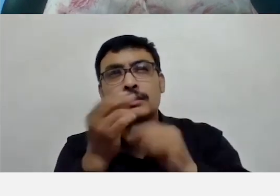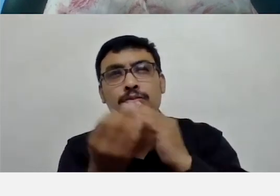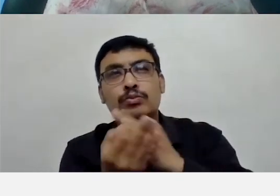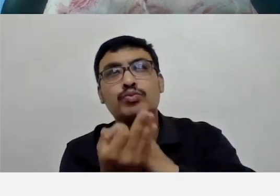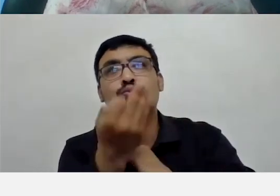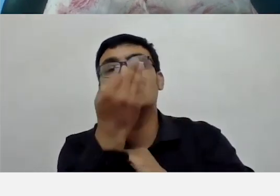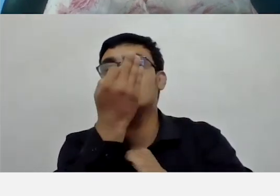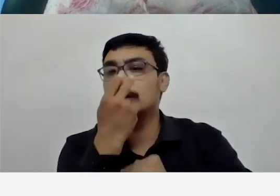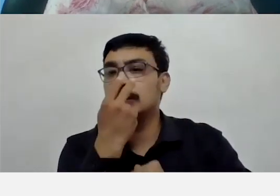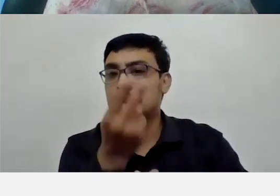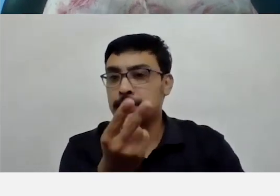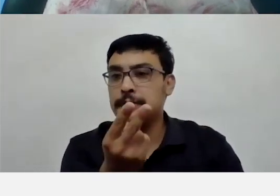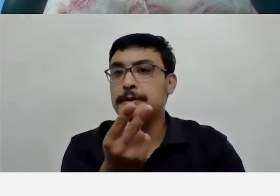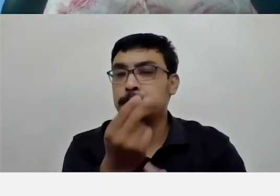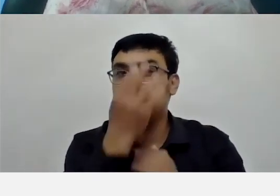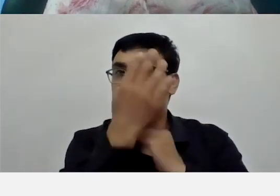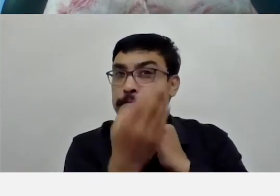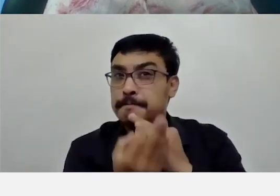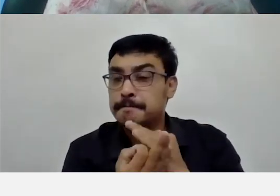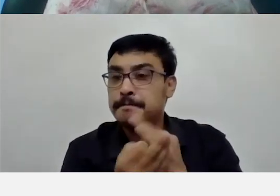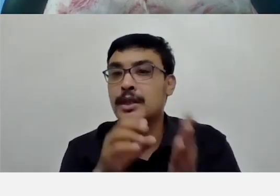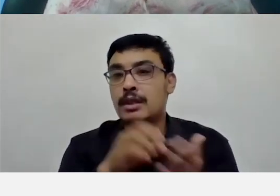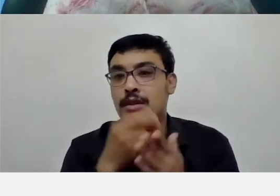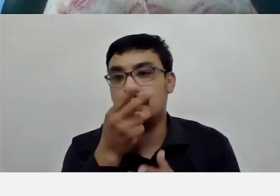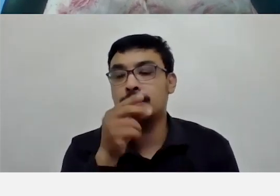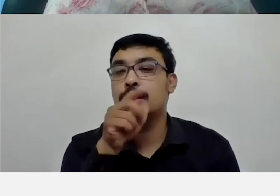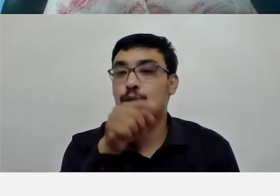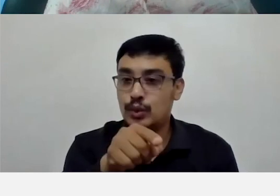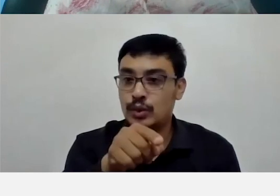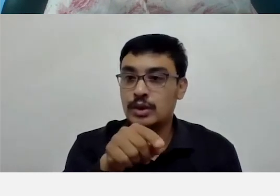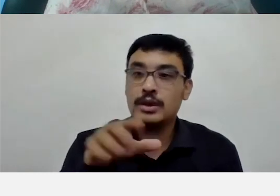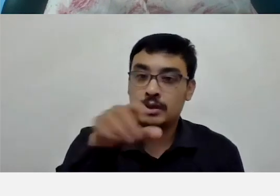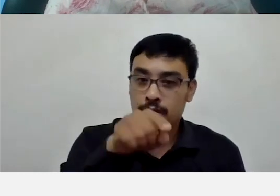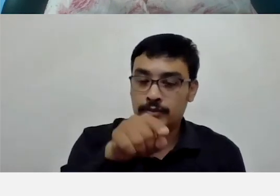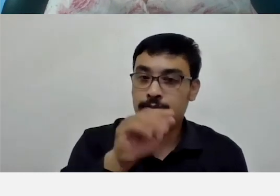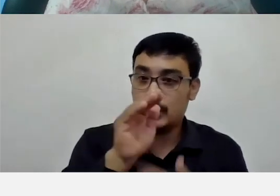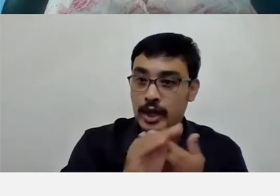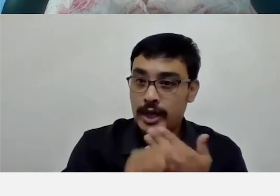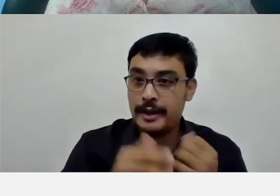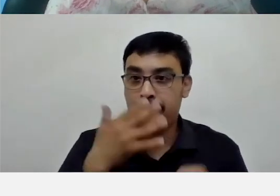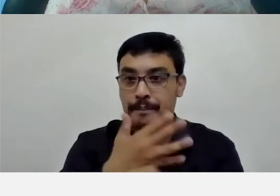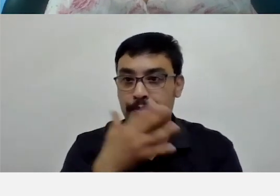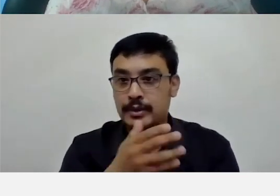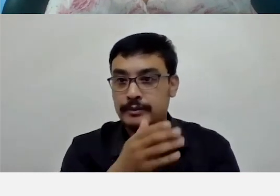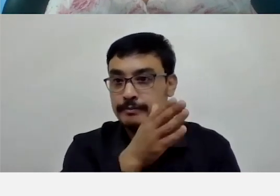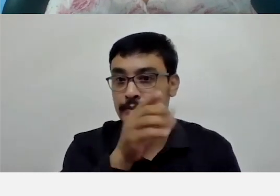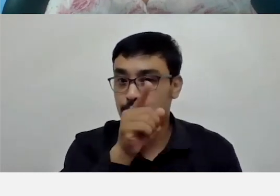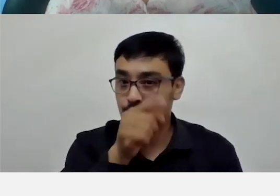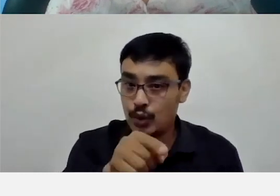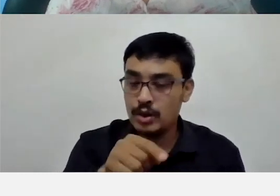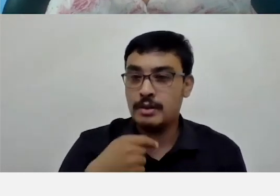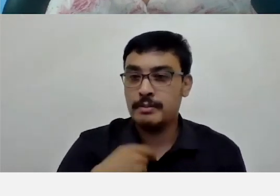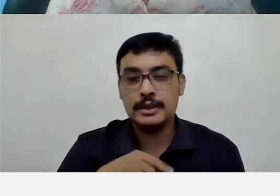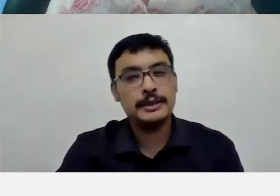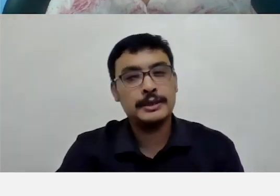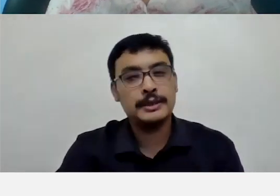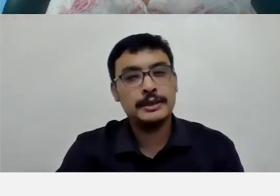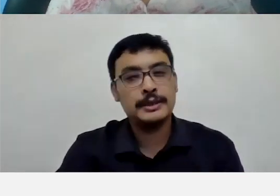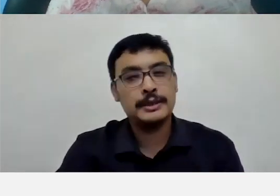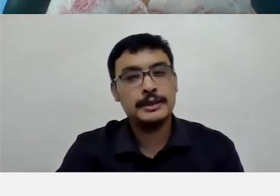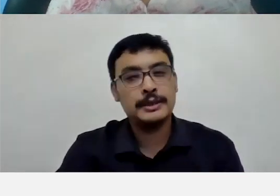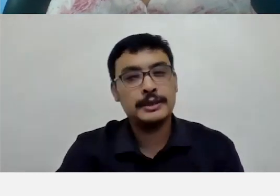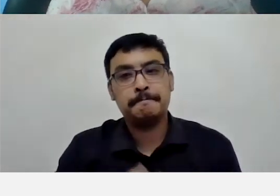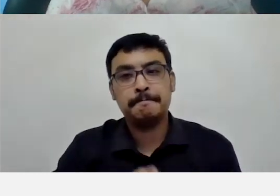and sunrise. So it's all about this. So I'm very much glad that you gave me